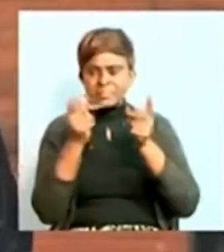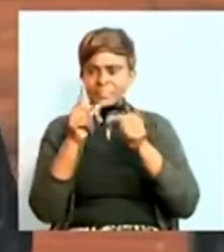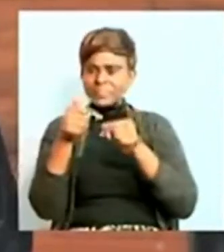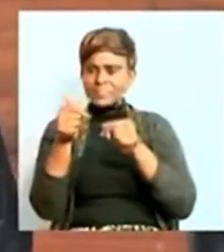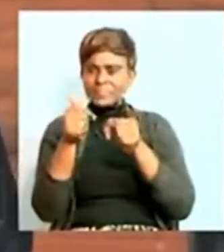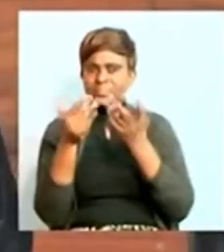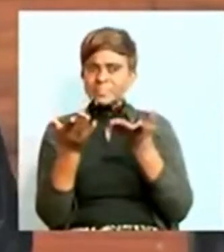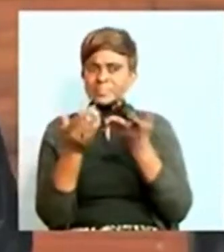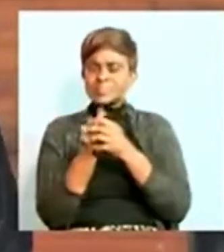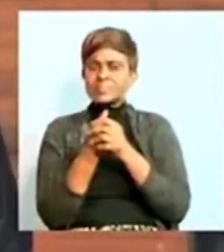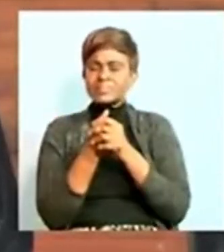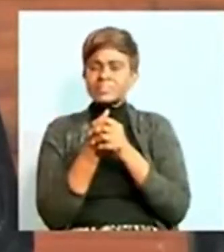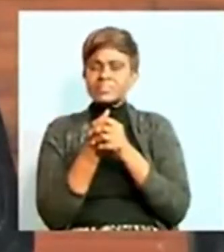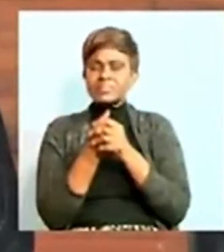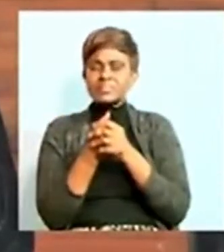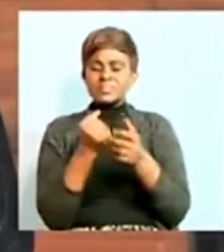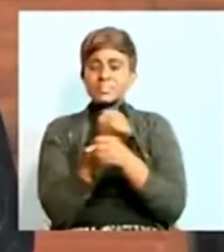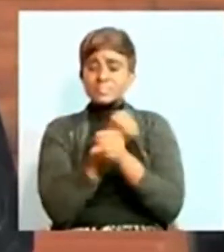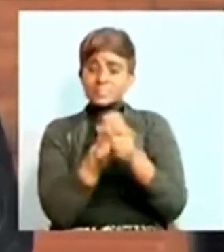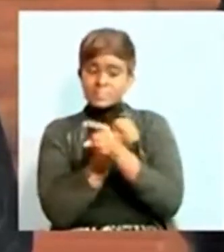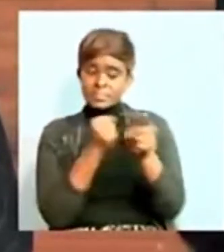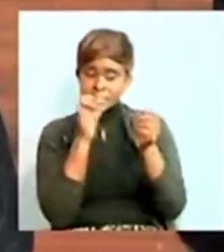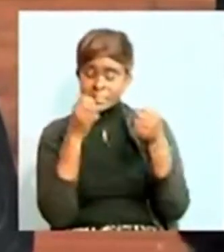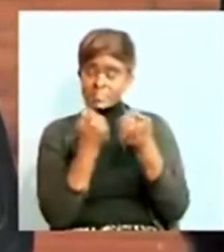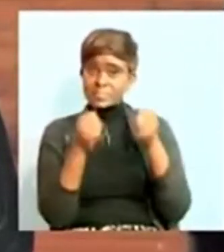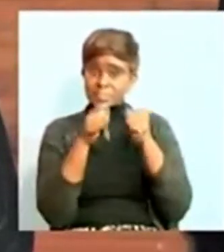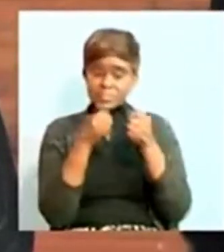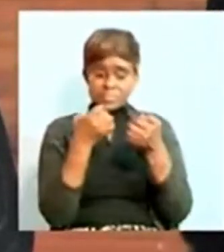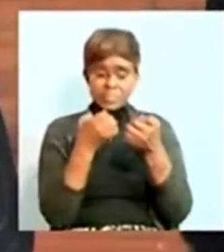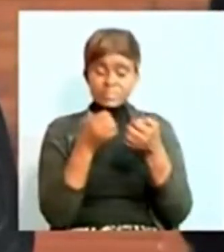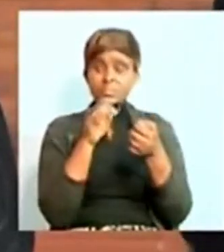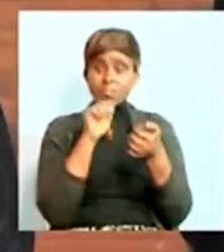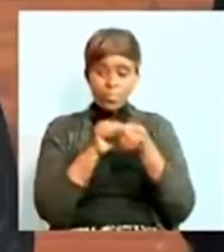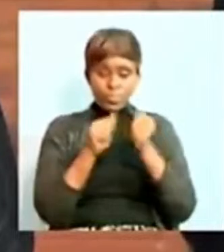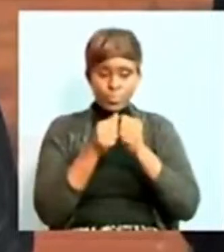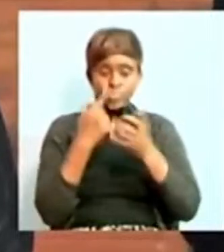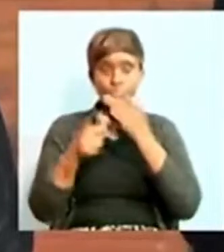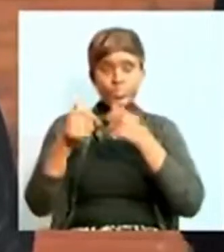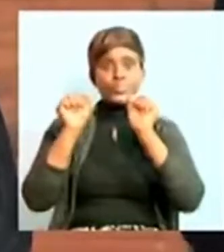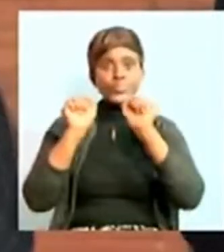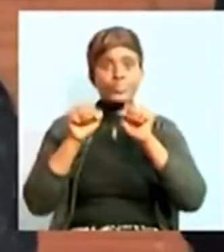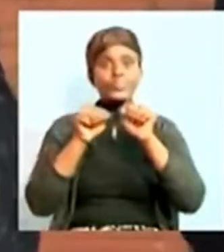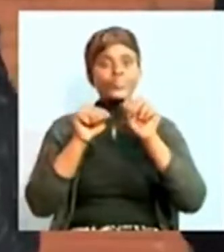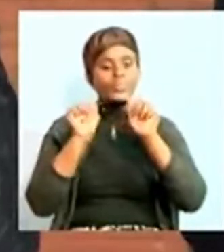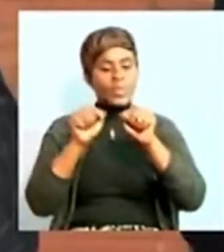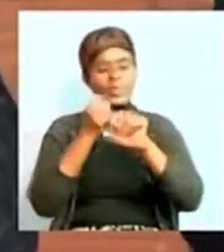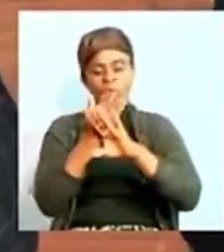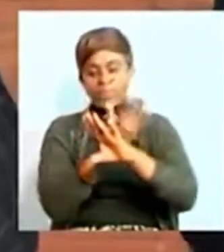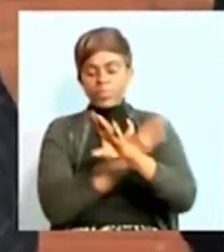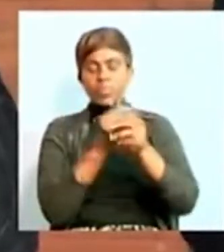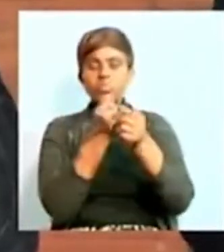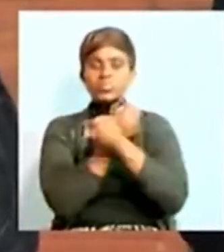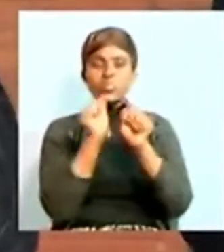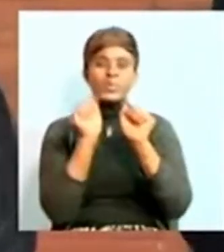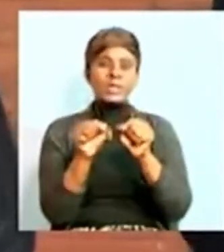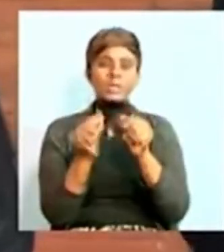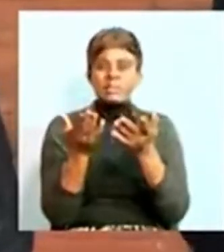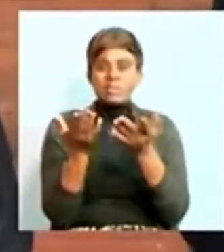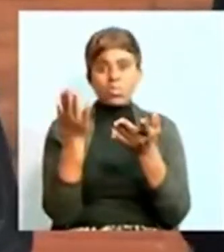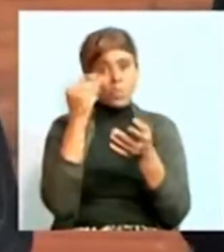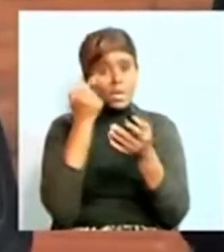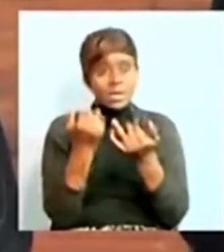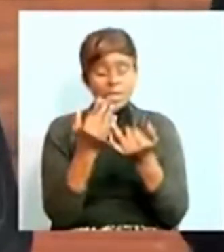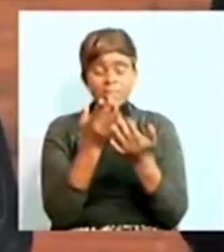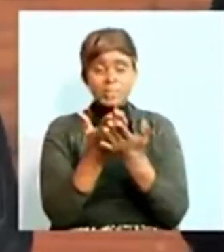you sort out even problems that you were able to sort out even before.